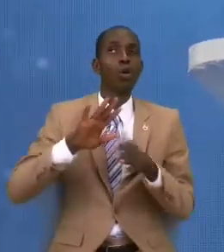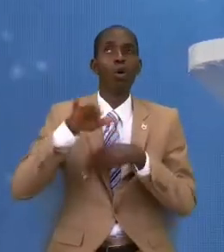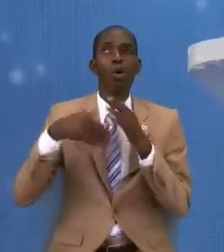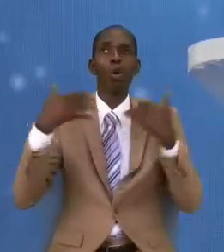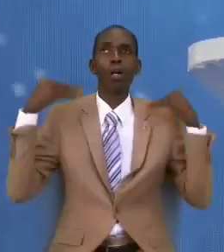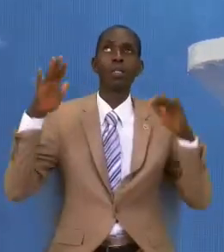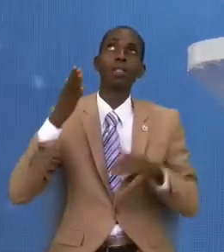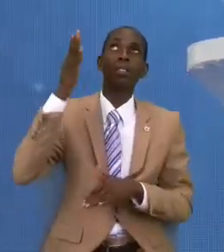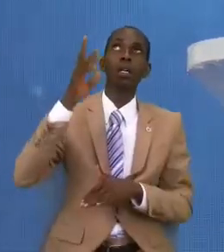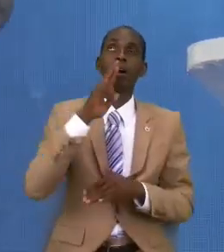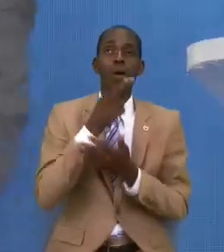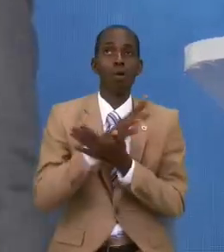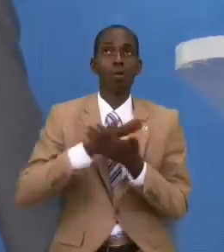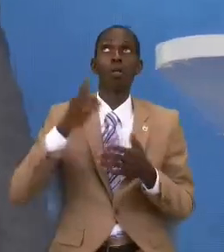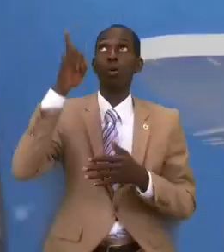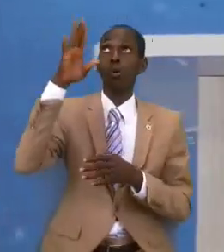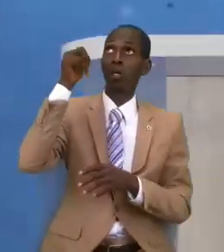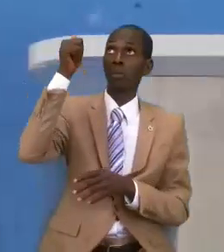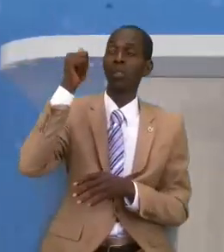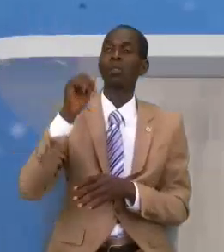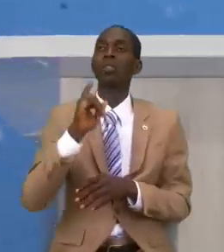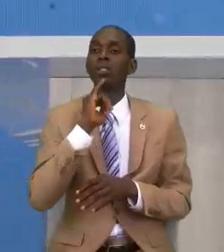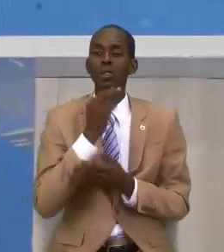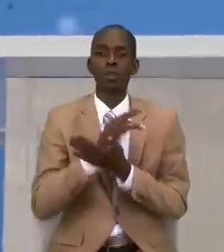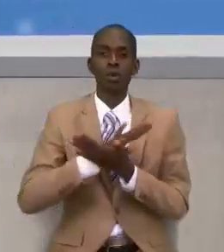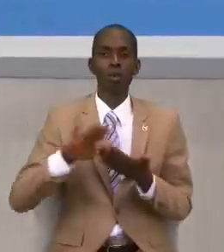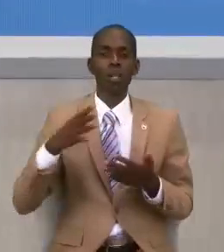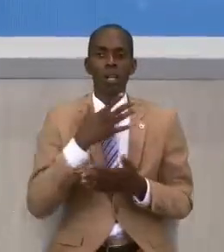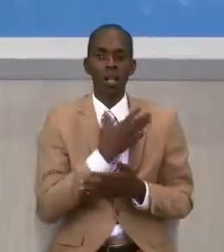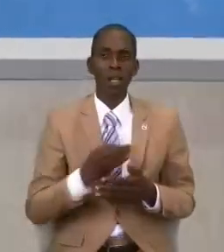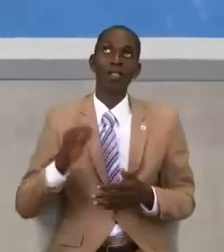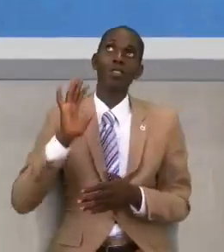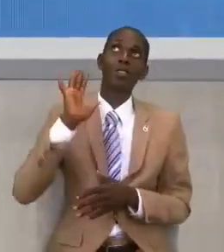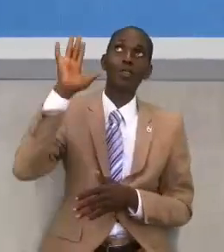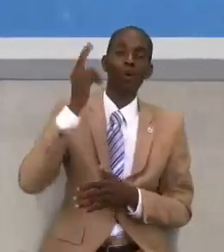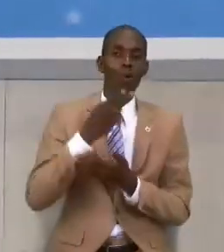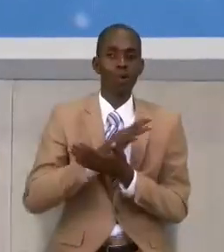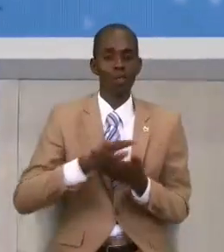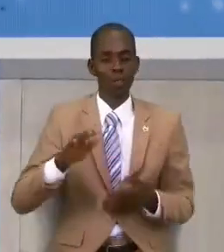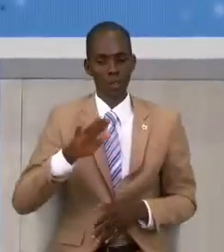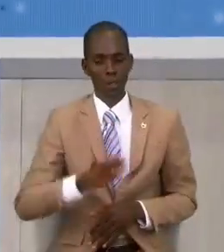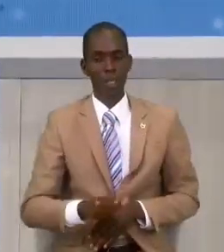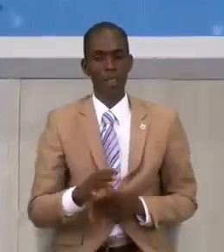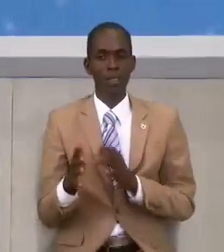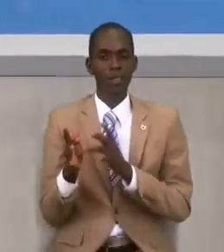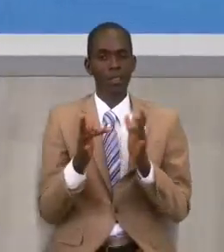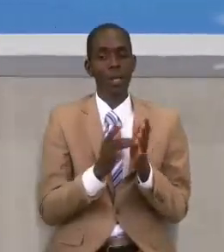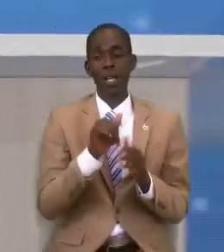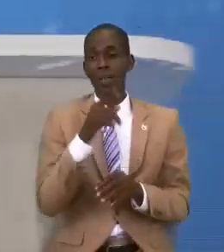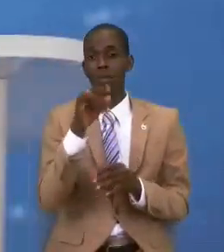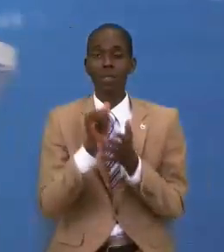holy child Jesus. And anyone that will get to heaven must have sanctification and